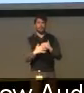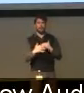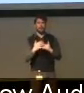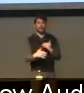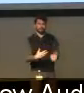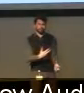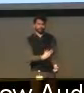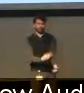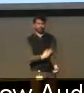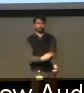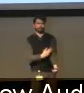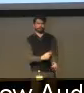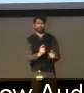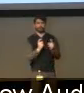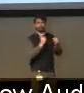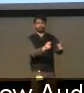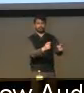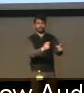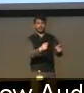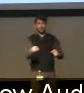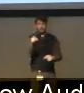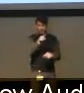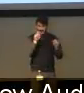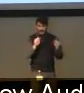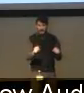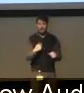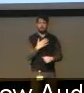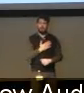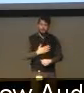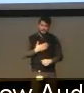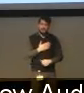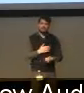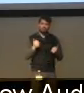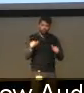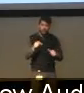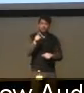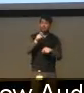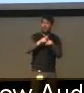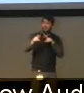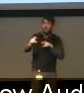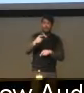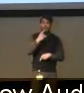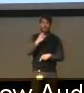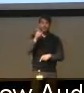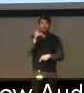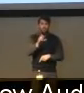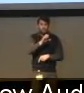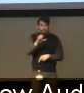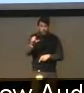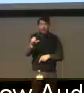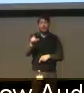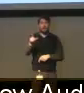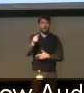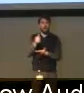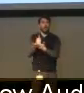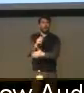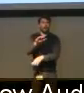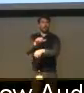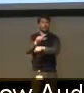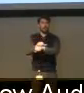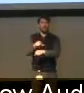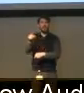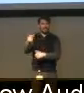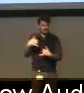should make an effort to try and donate blood. You can call the Red Cross and they can make an appointment. So they are collecting blood and